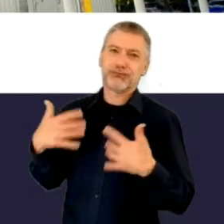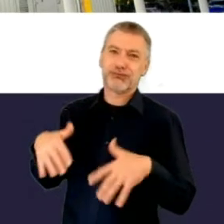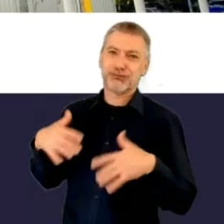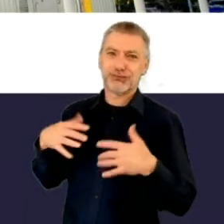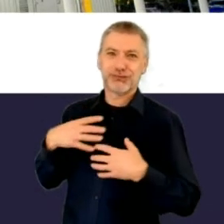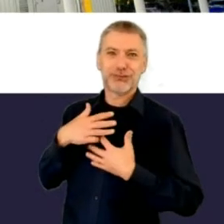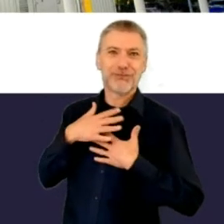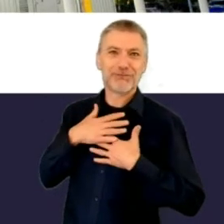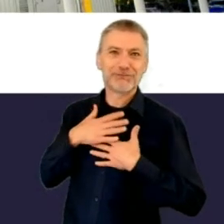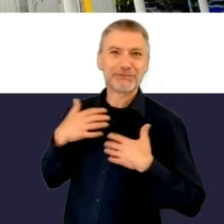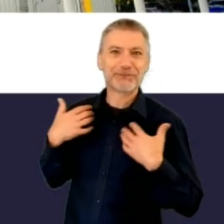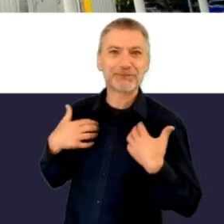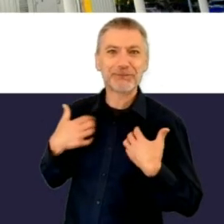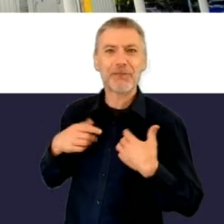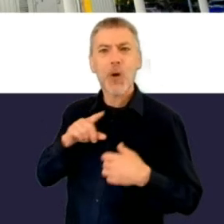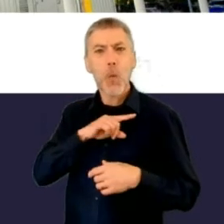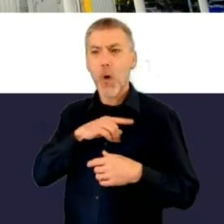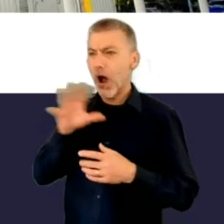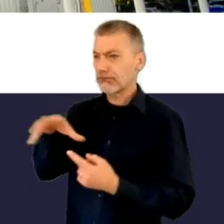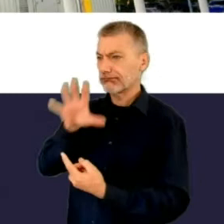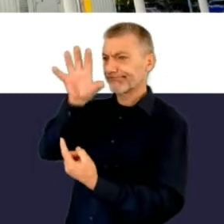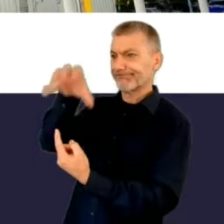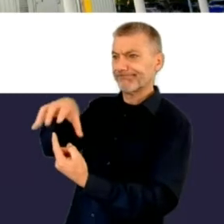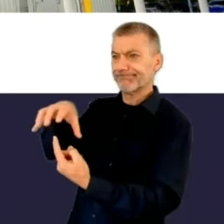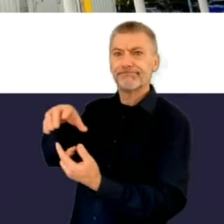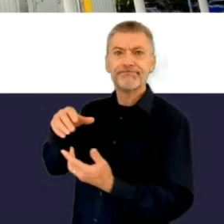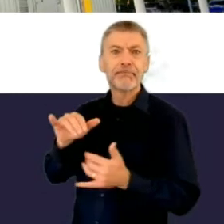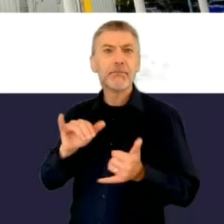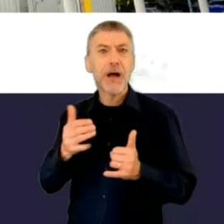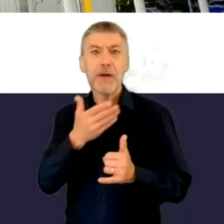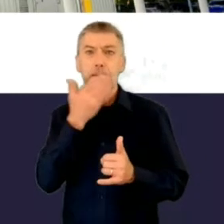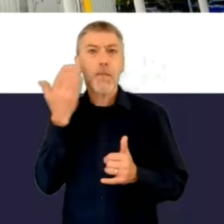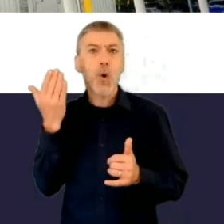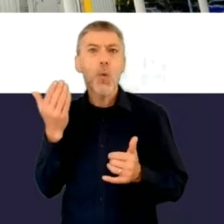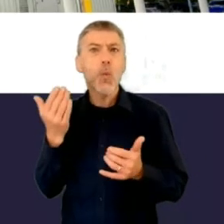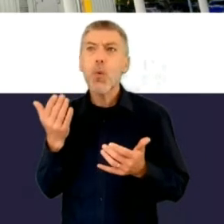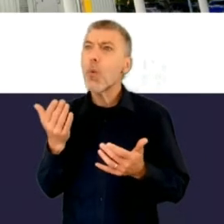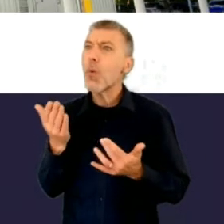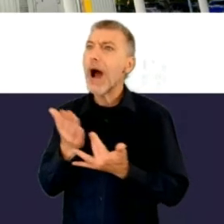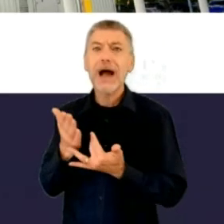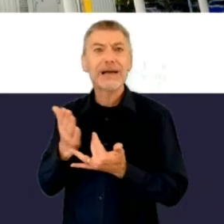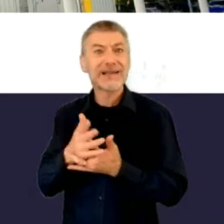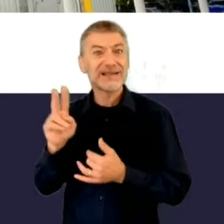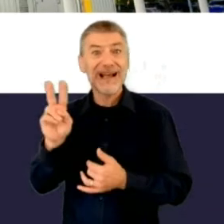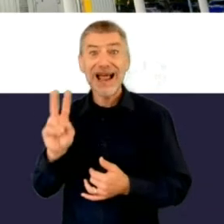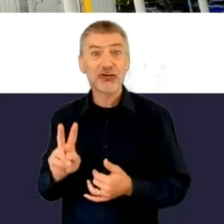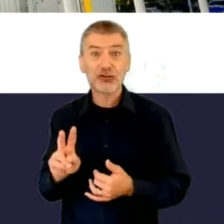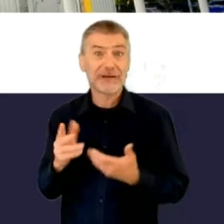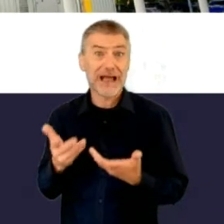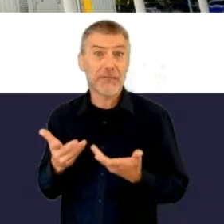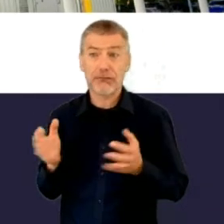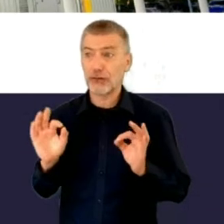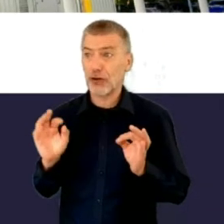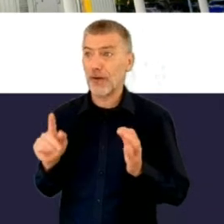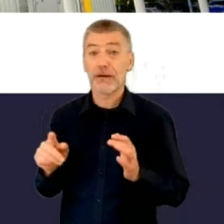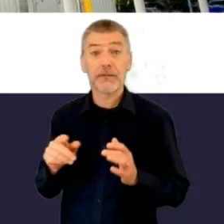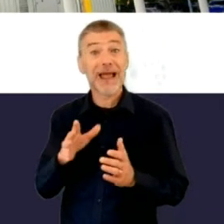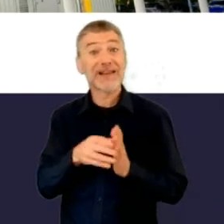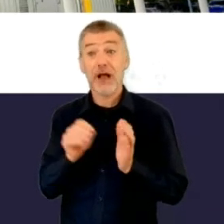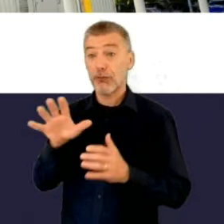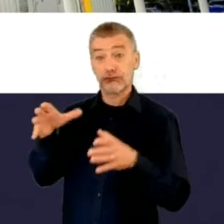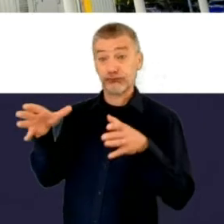in places where people don't currently have access to electricity today. So you could, for example, plonk one of